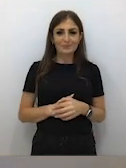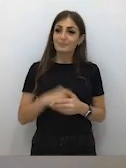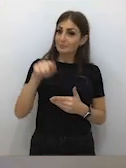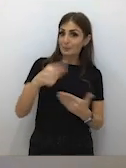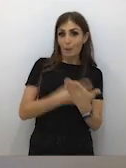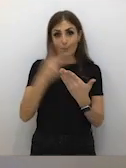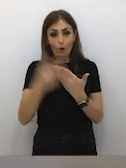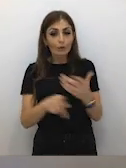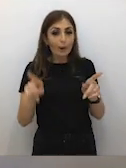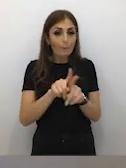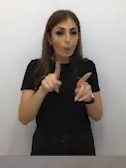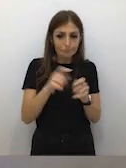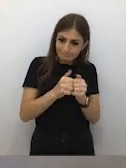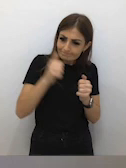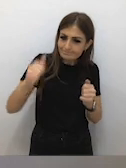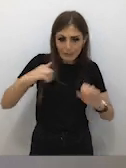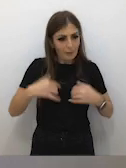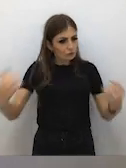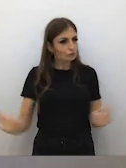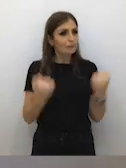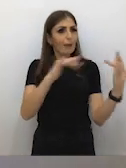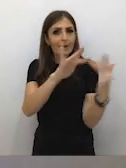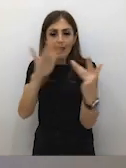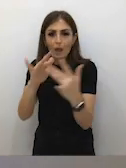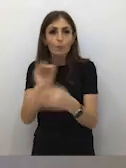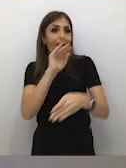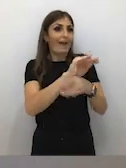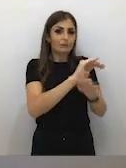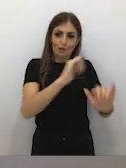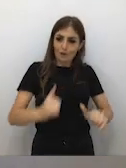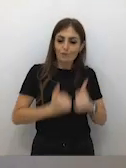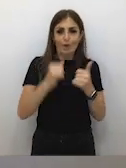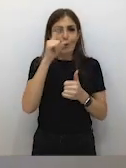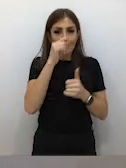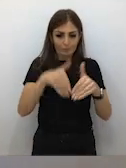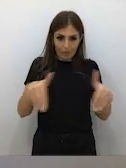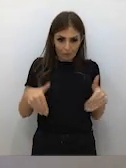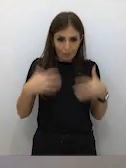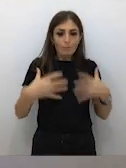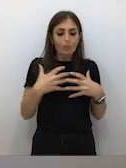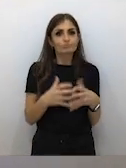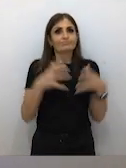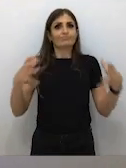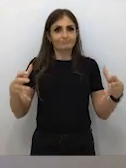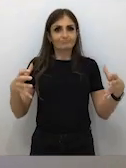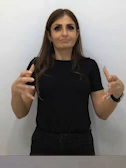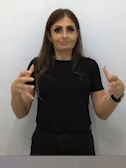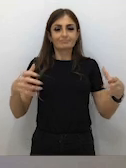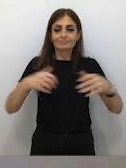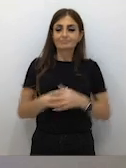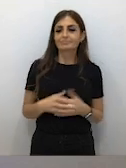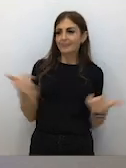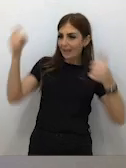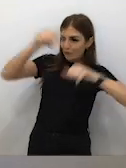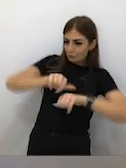practice. The program also expanded and strengthened my networks outside of what was possible through my current work and